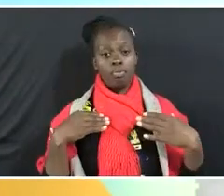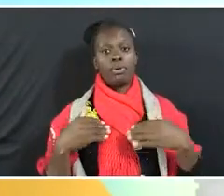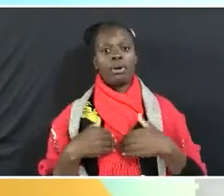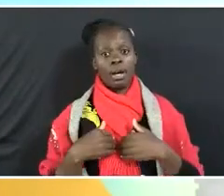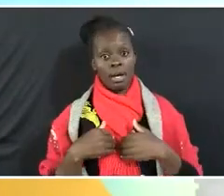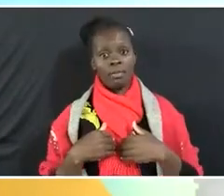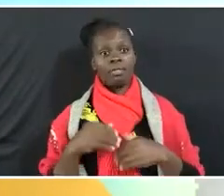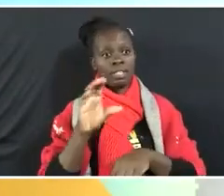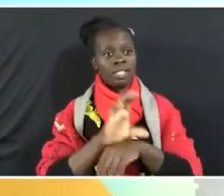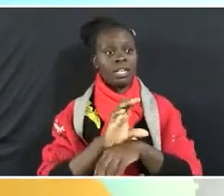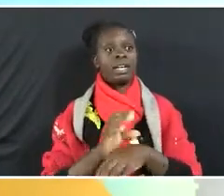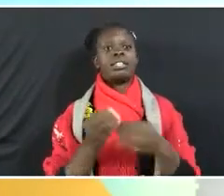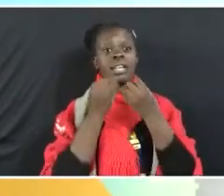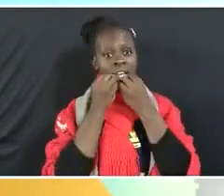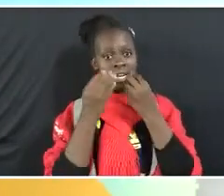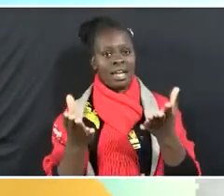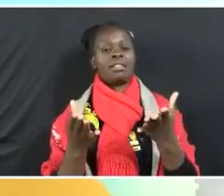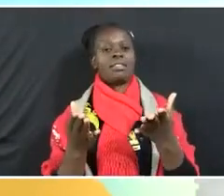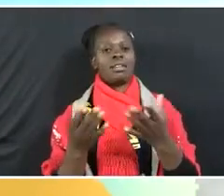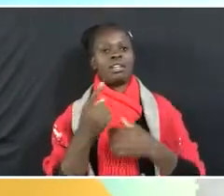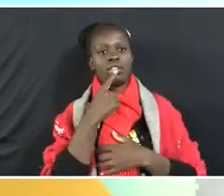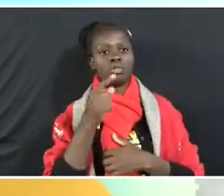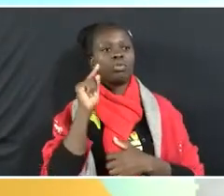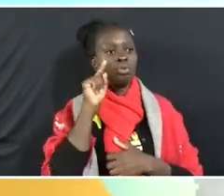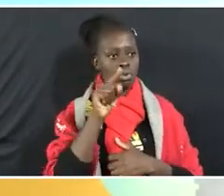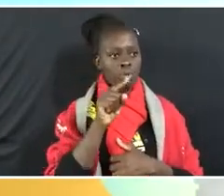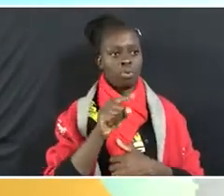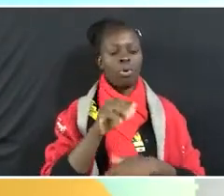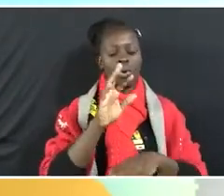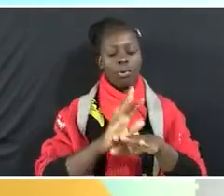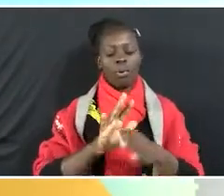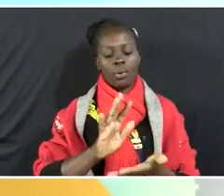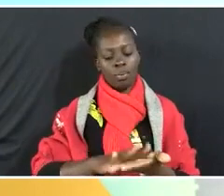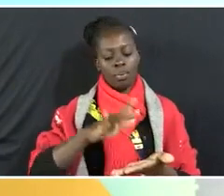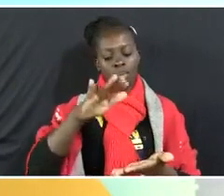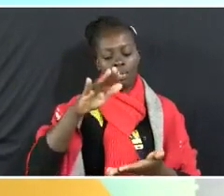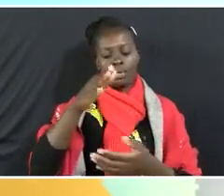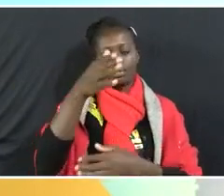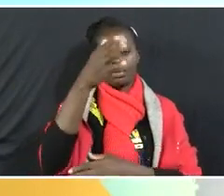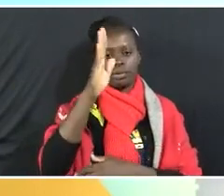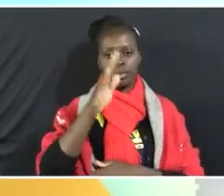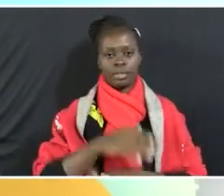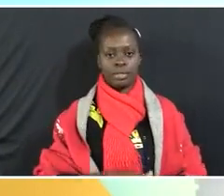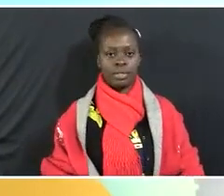can go to worship. So praise God from whom all blessings flow.